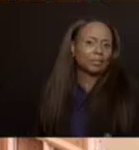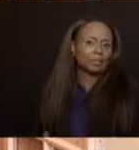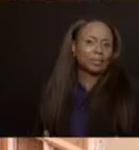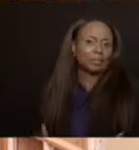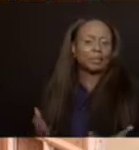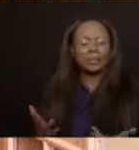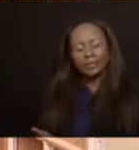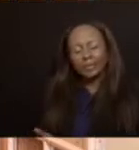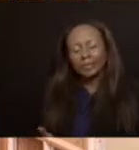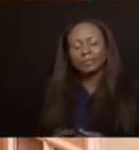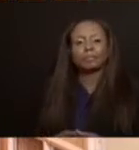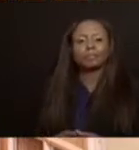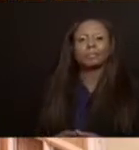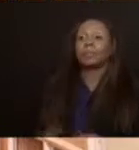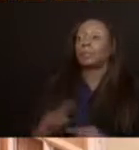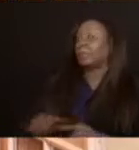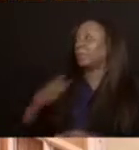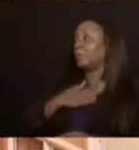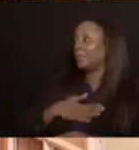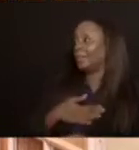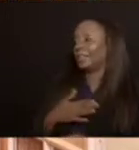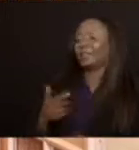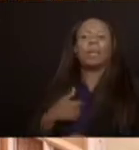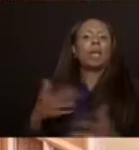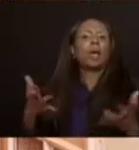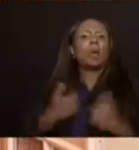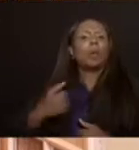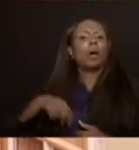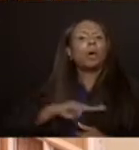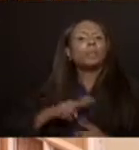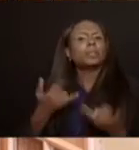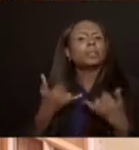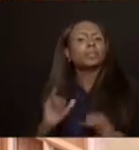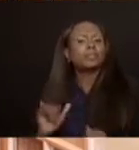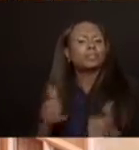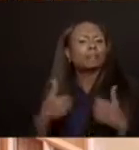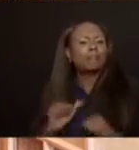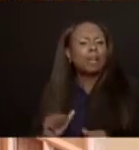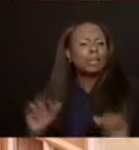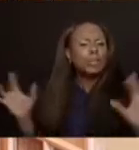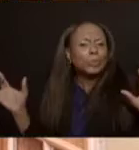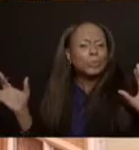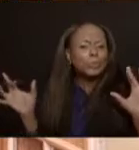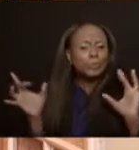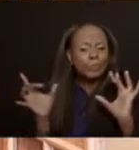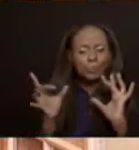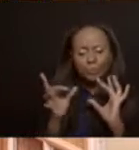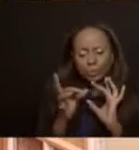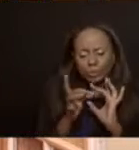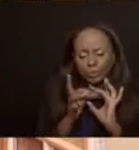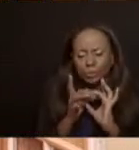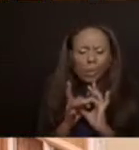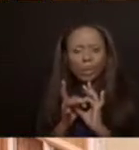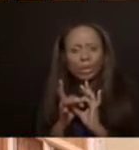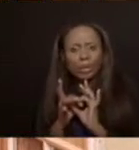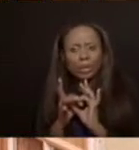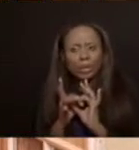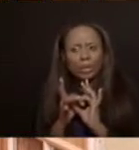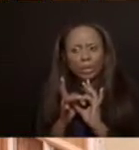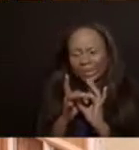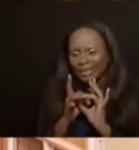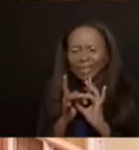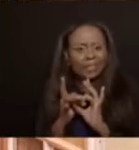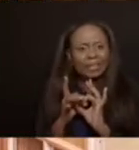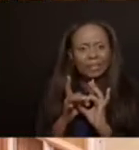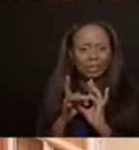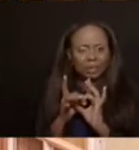please, let us close the gap. I use that phrase when we talked about closing the gap for the climate, because we are going to be the victim of that